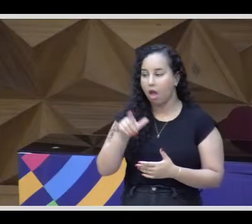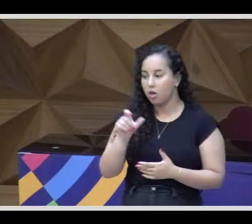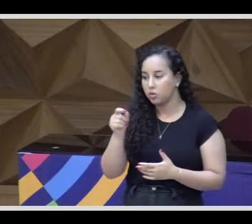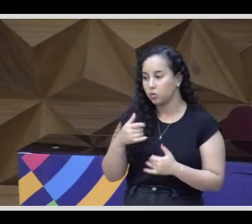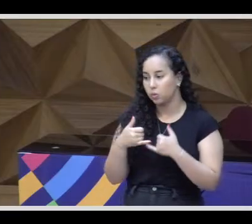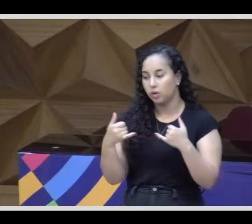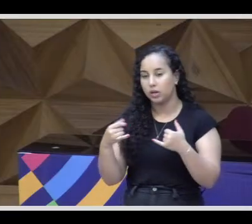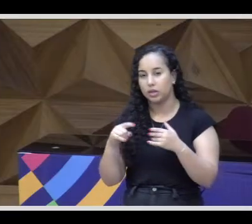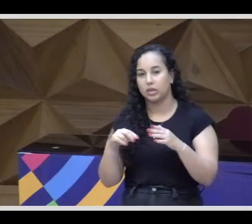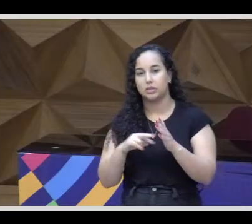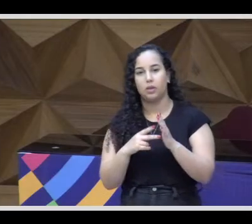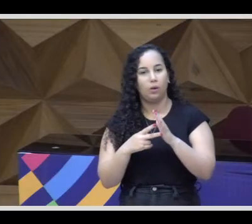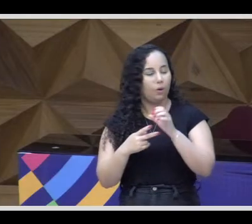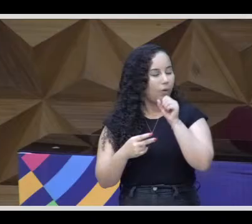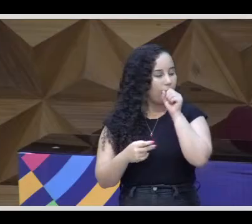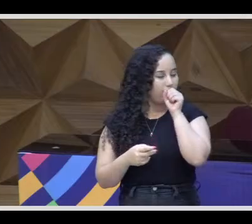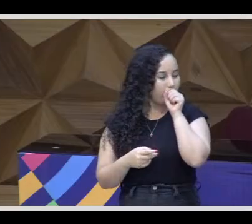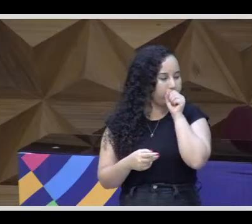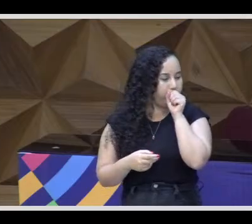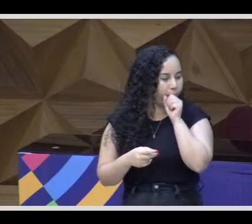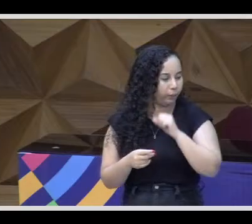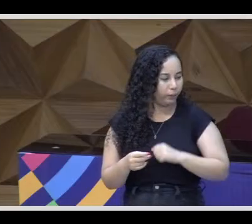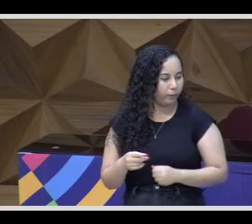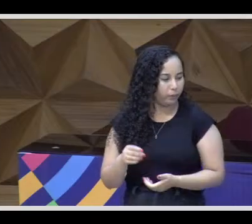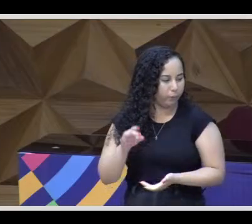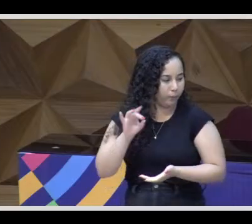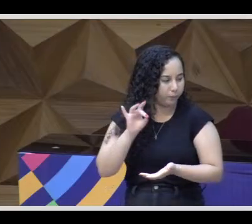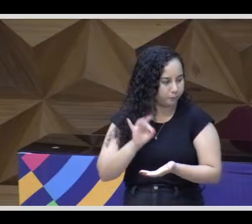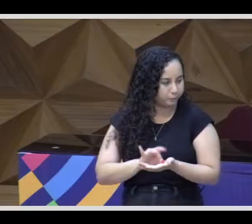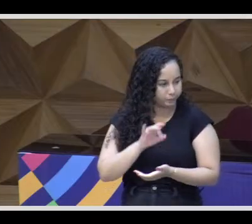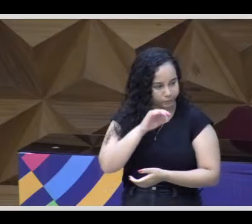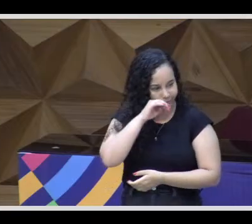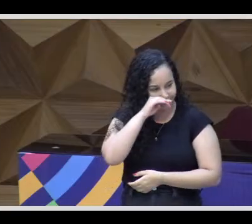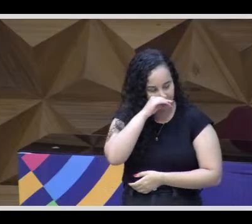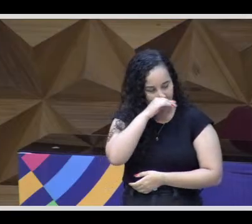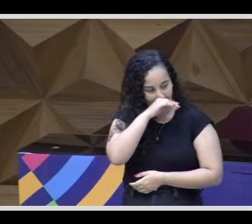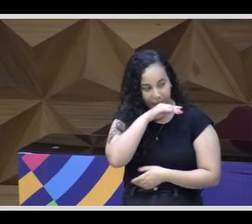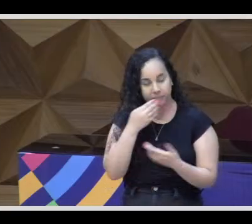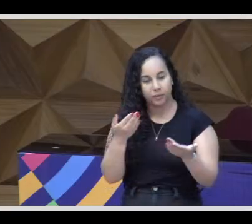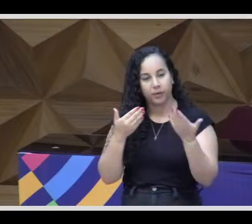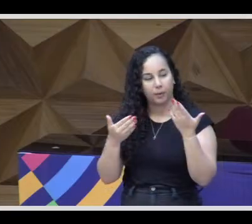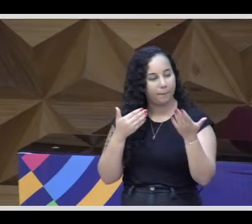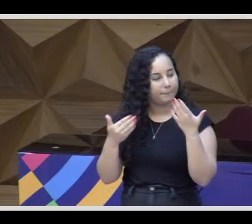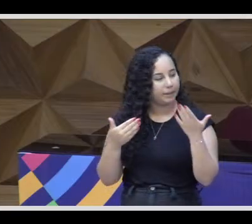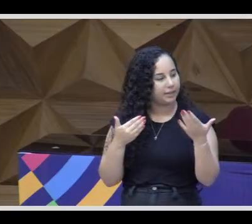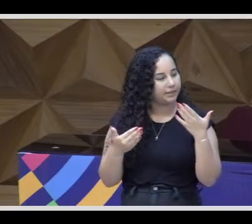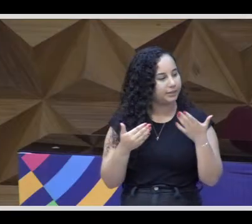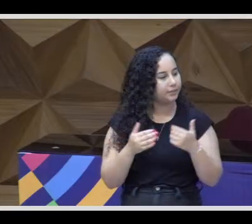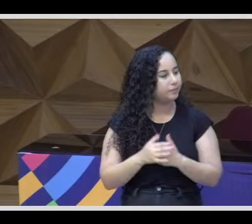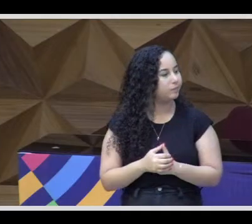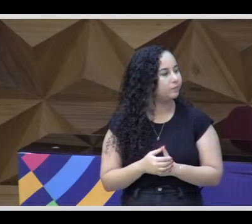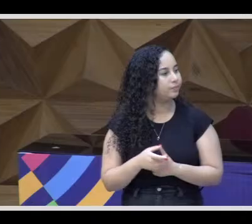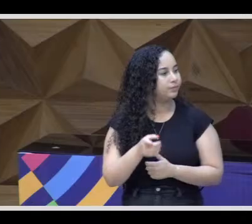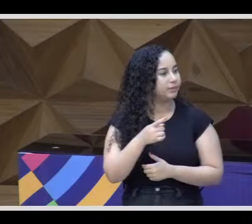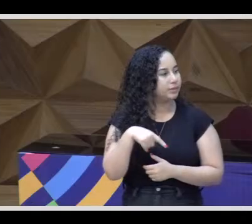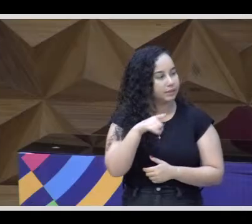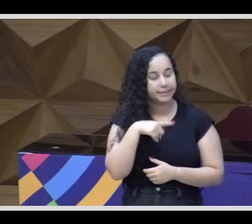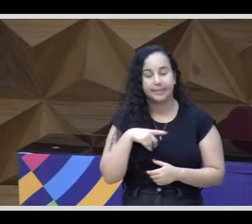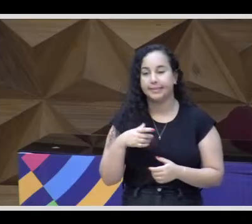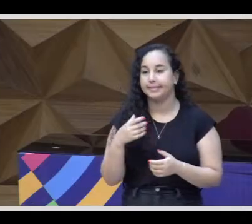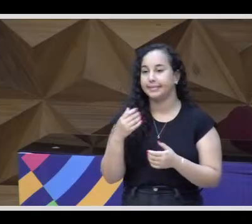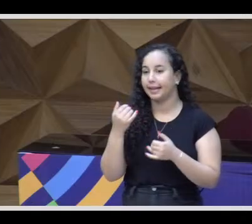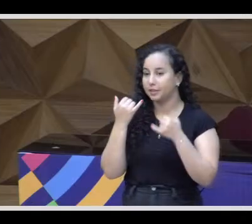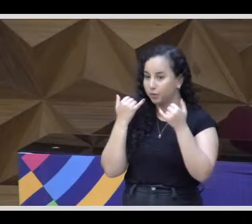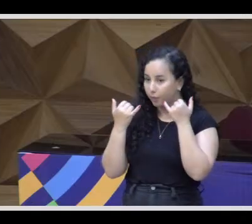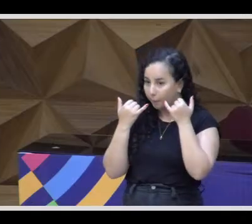is Michel Teló real, right? So the comparison between the synthetic data without the